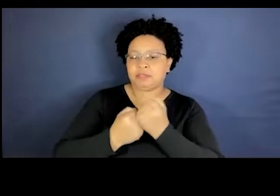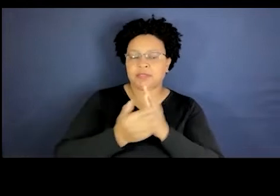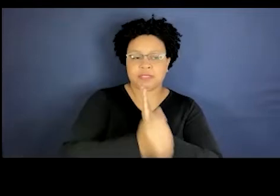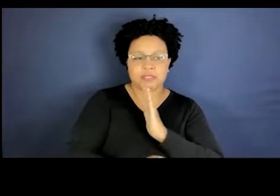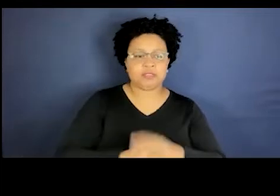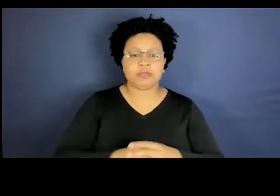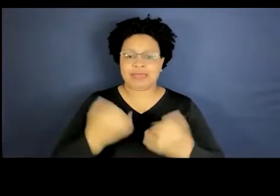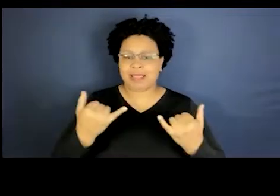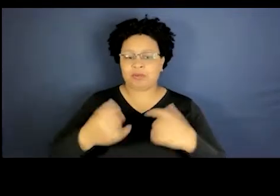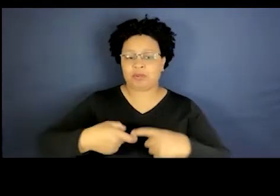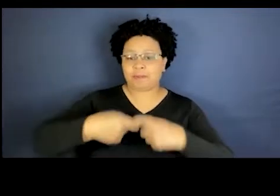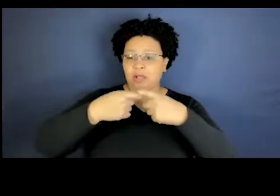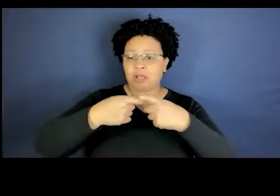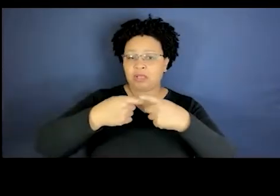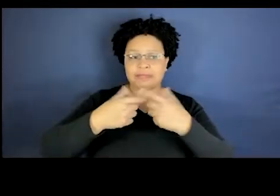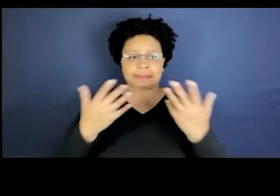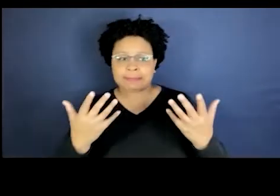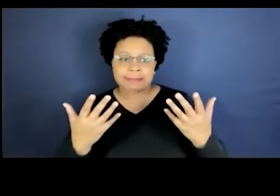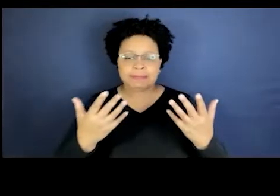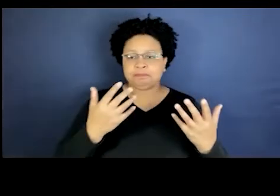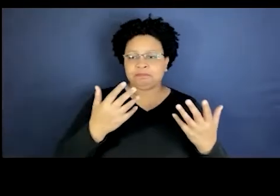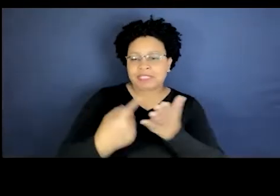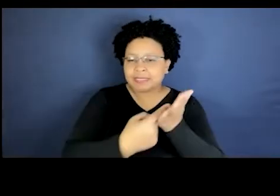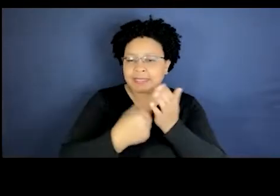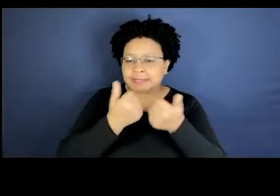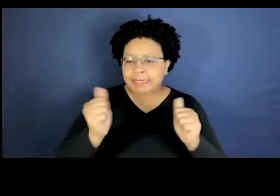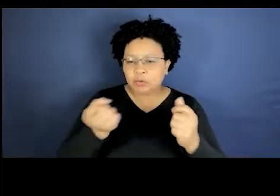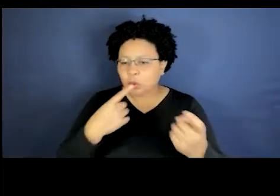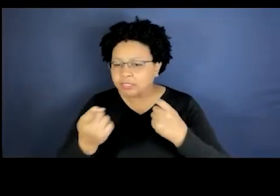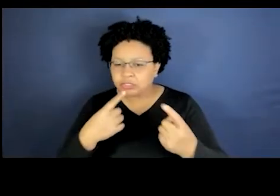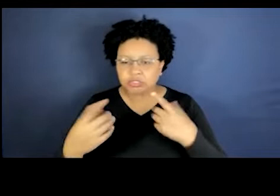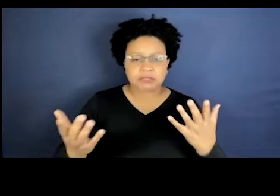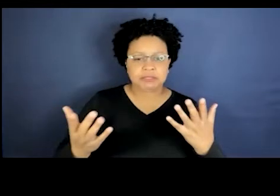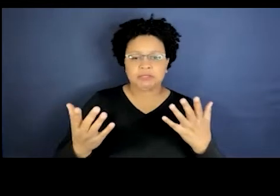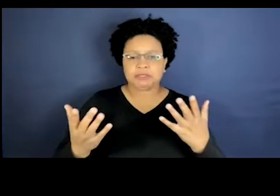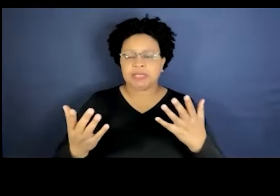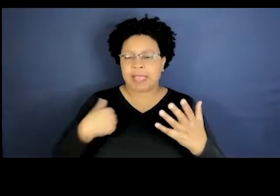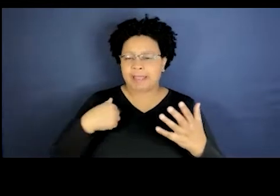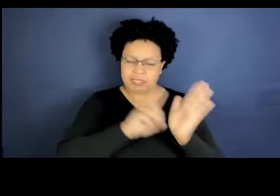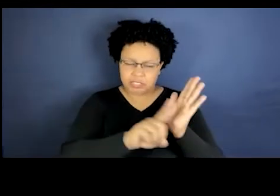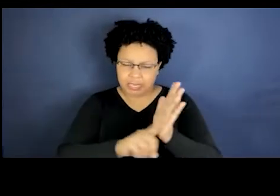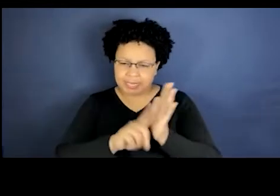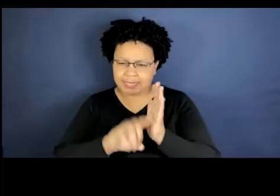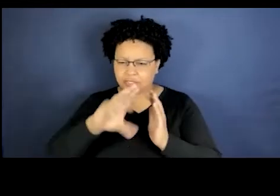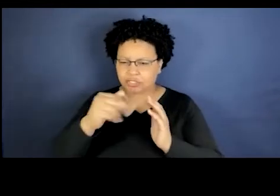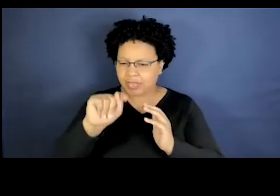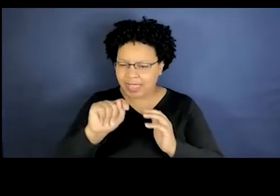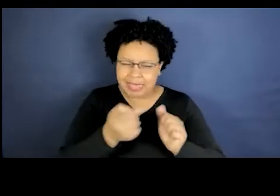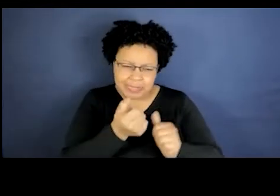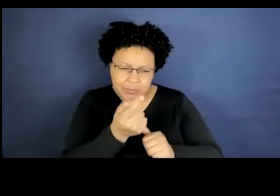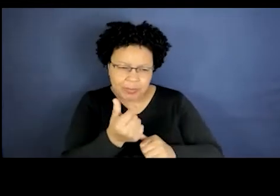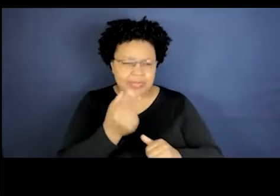of questions that you have. Please put them in the chat. I have been monitoring the chat a little bit. Mostly I've